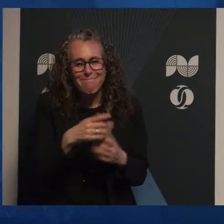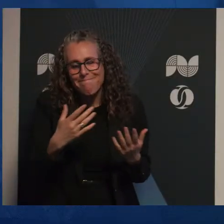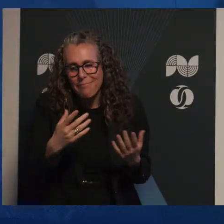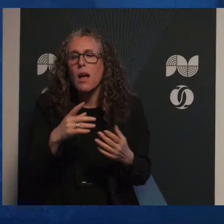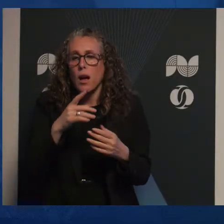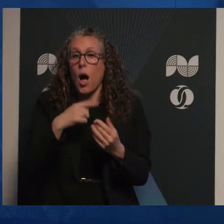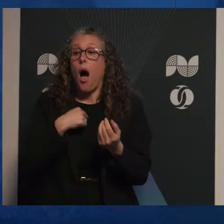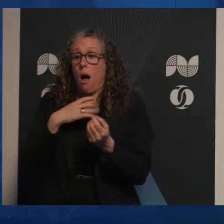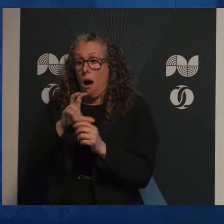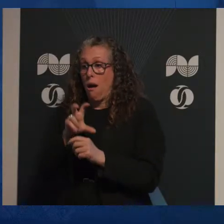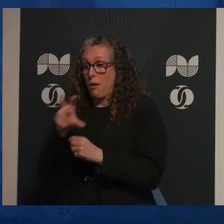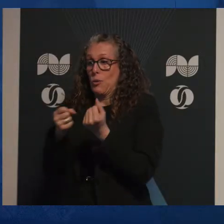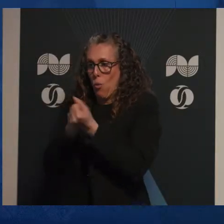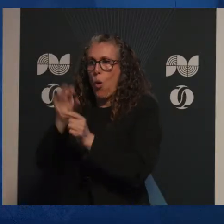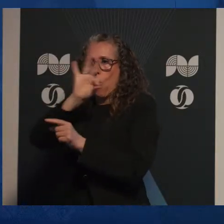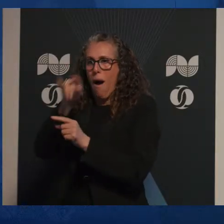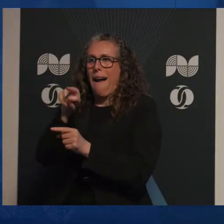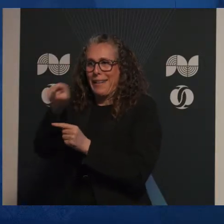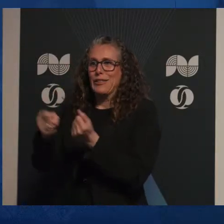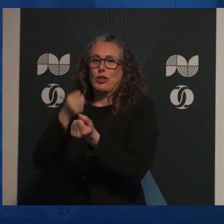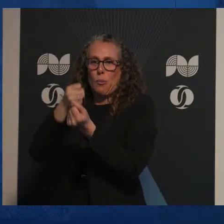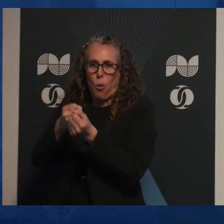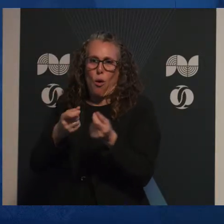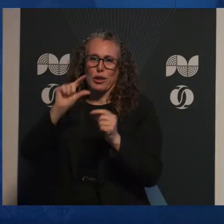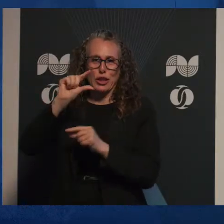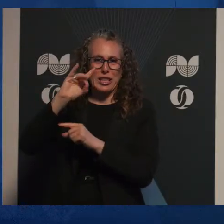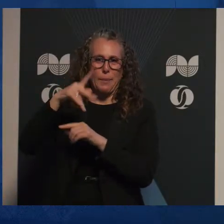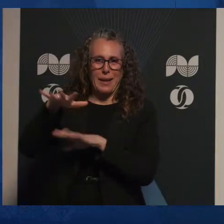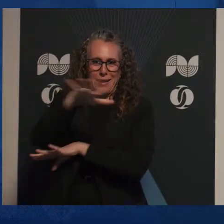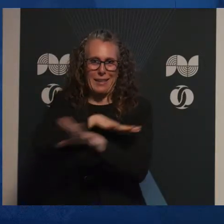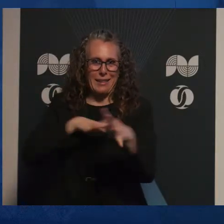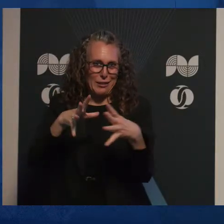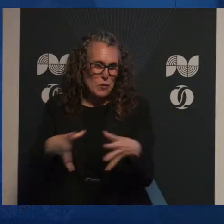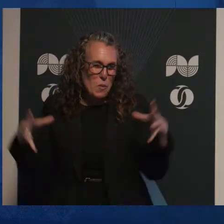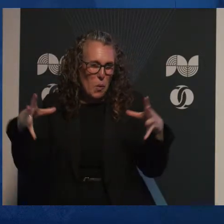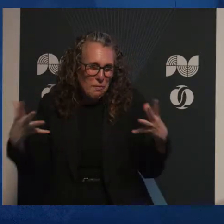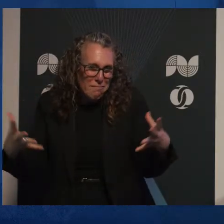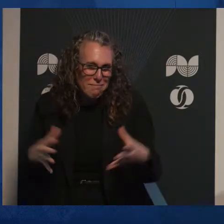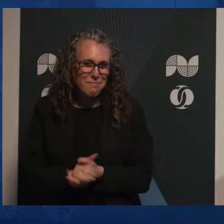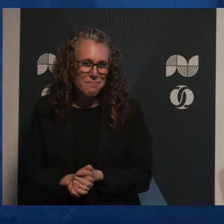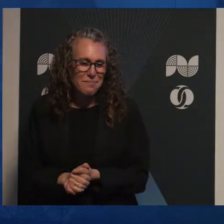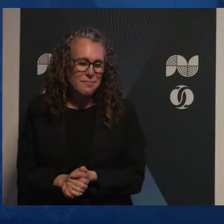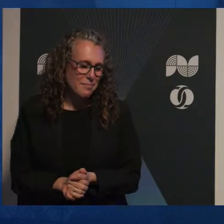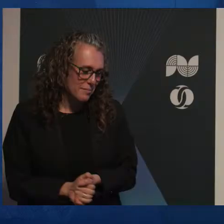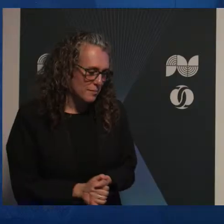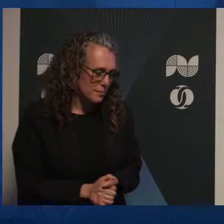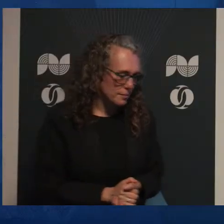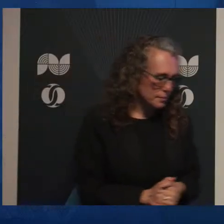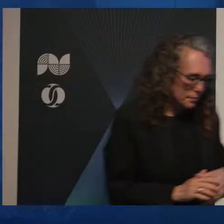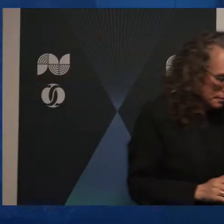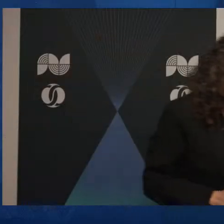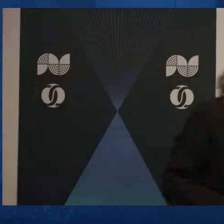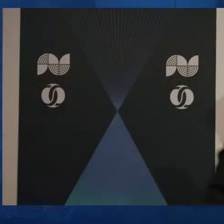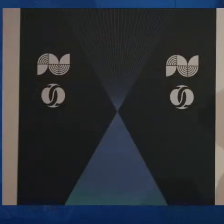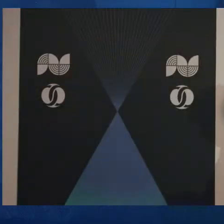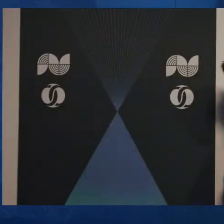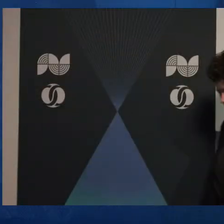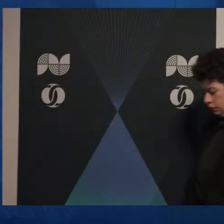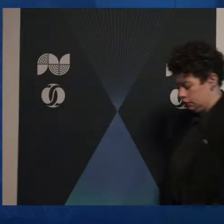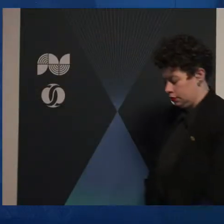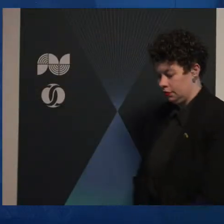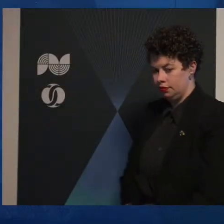to the GDP growth. I really like your term curated policy, because I think it